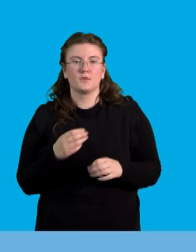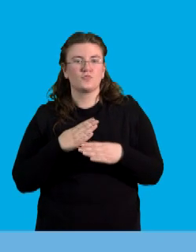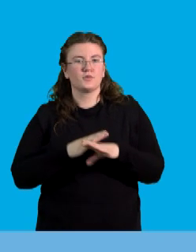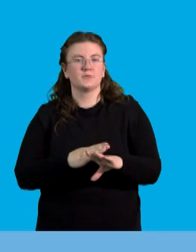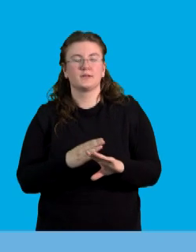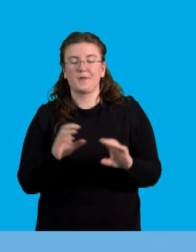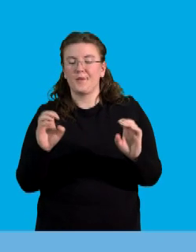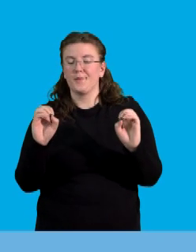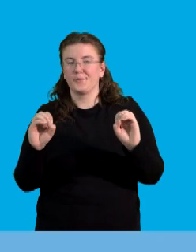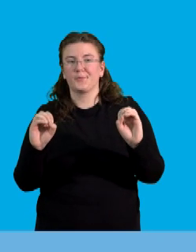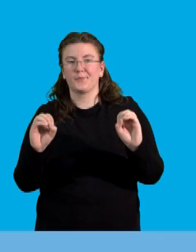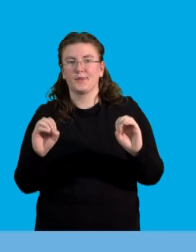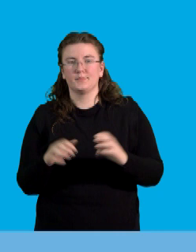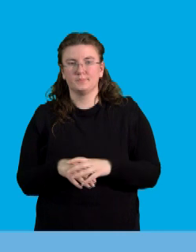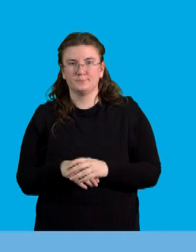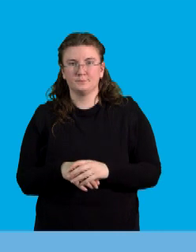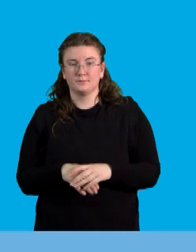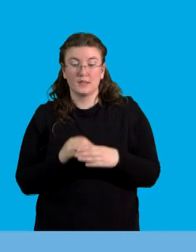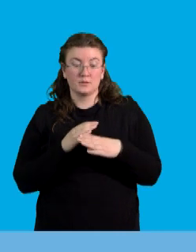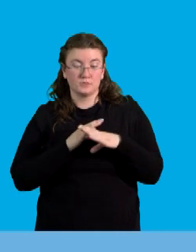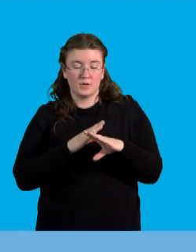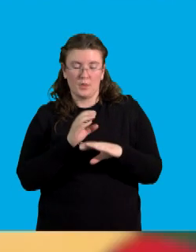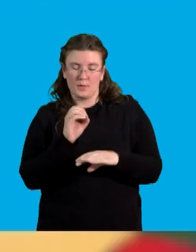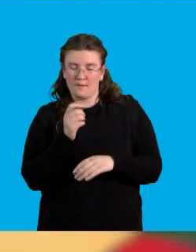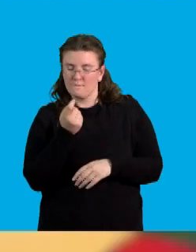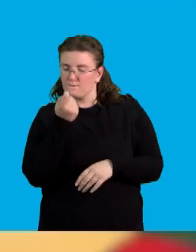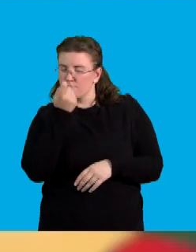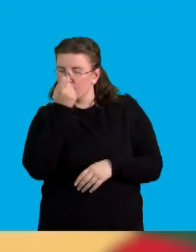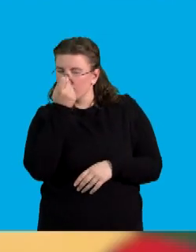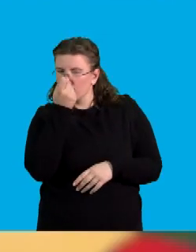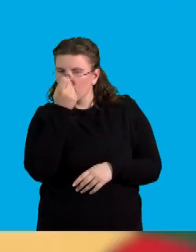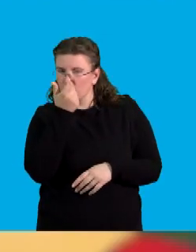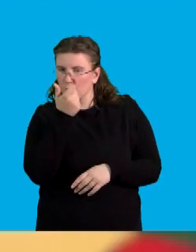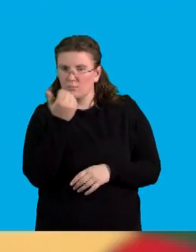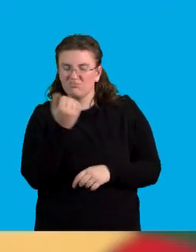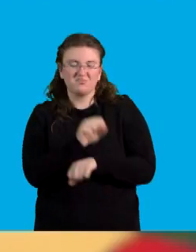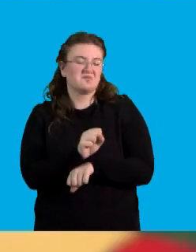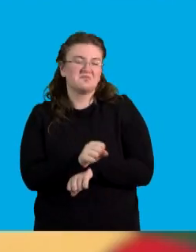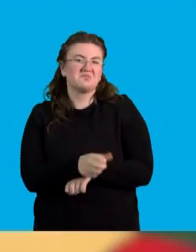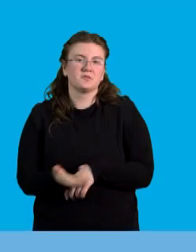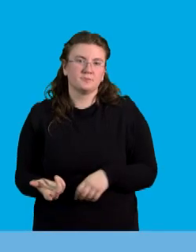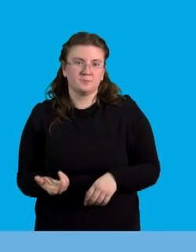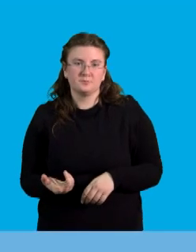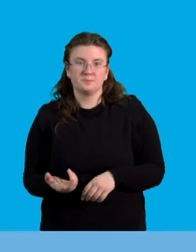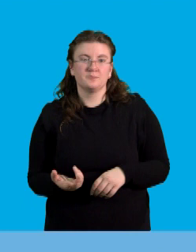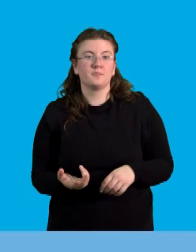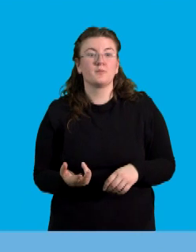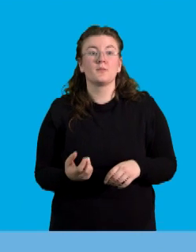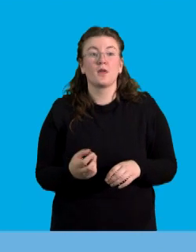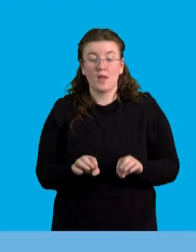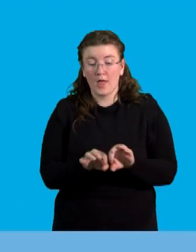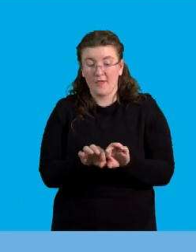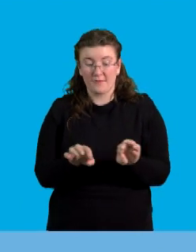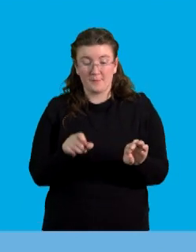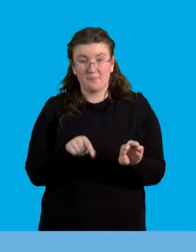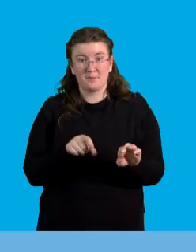zero resistance. So its resistance is so small to a point that it's negligible. So the earth cable has almost